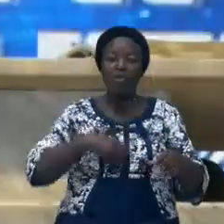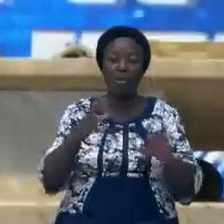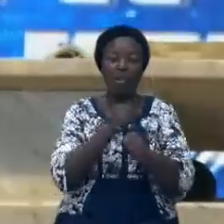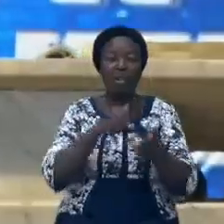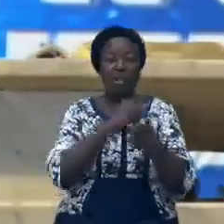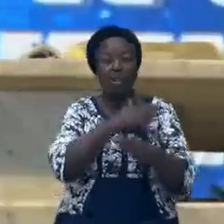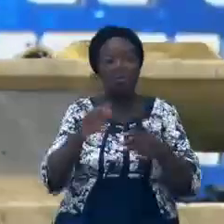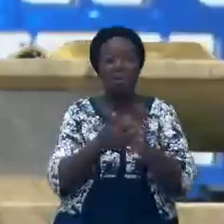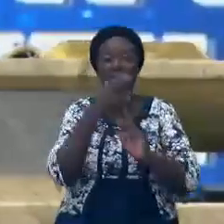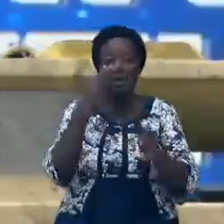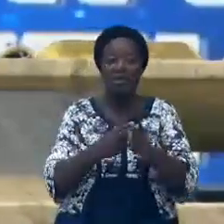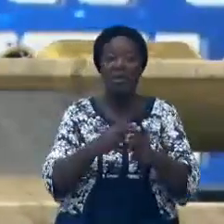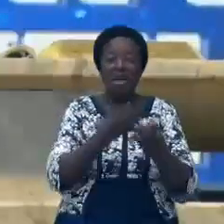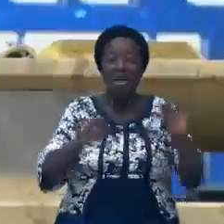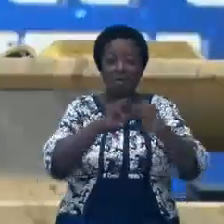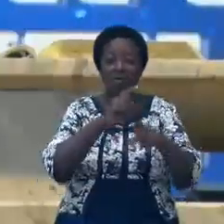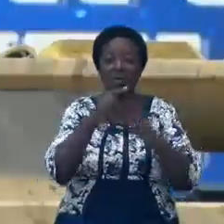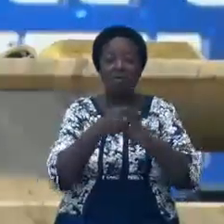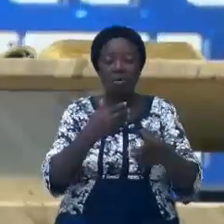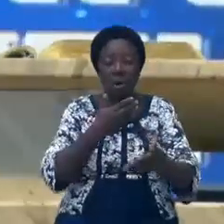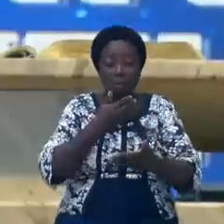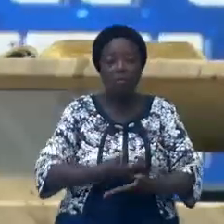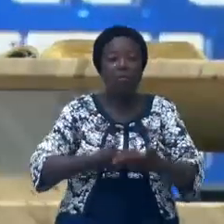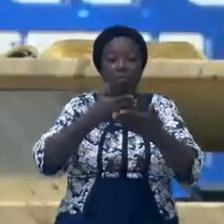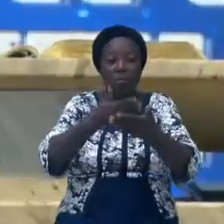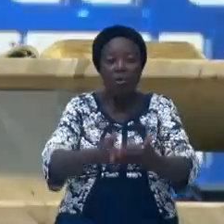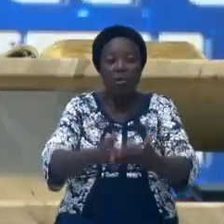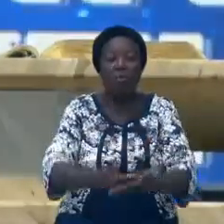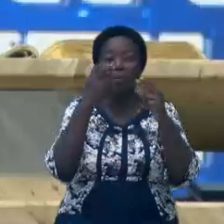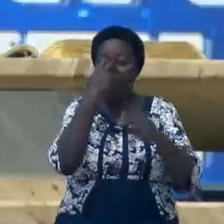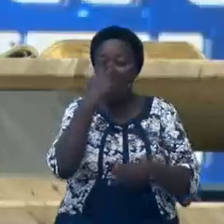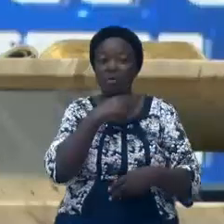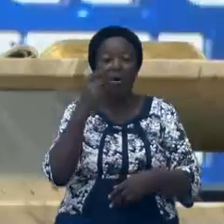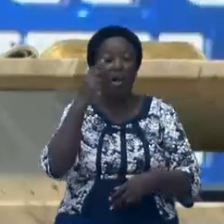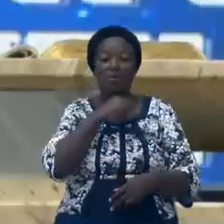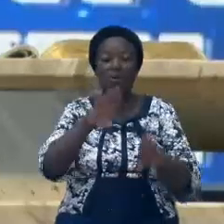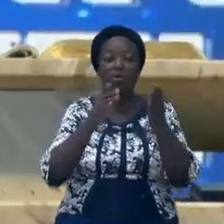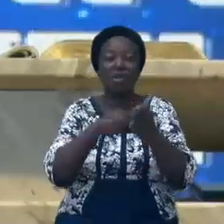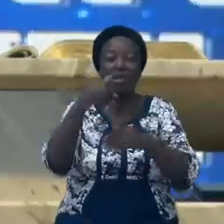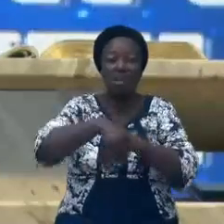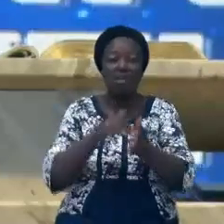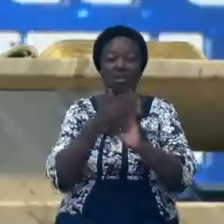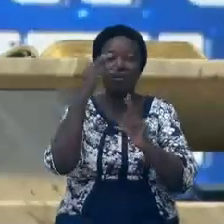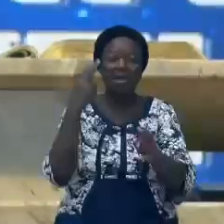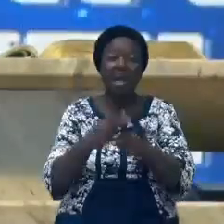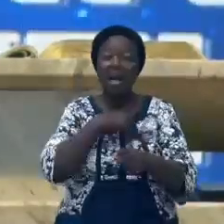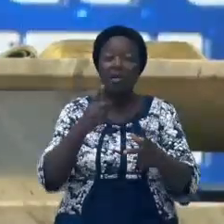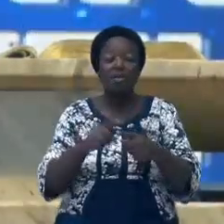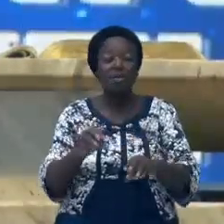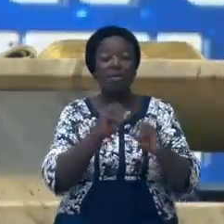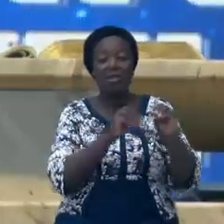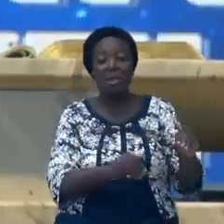And the blindness, even if you are born blind, your eyes will open tonight in